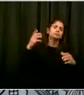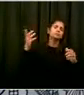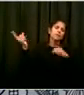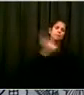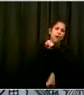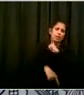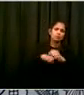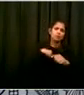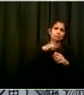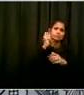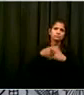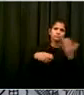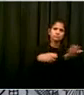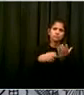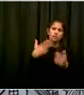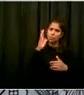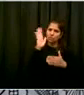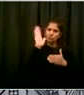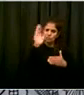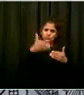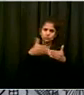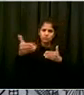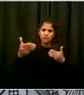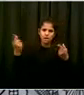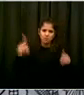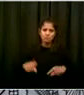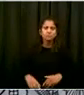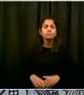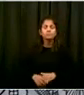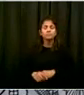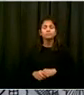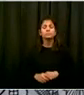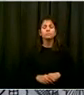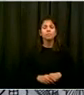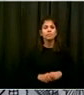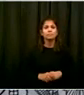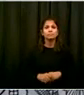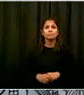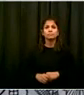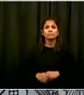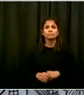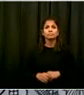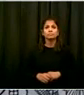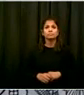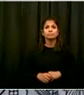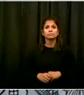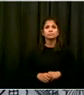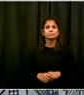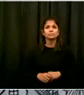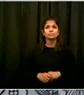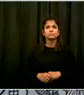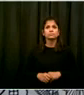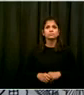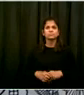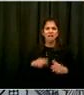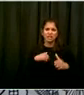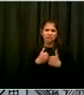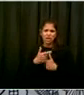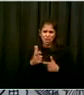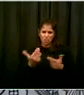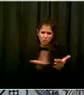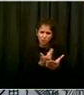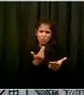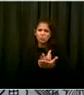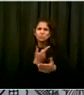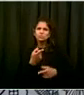Go ahead. How is this an emerging new reality if you're supposed to have been wearing masks for months and you're never supposed to